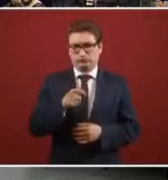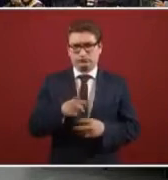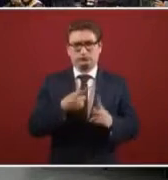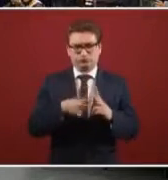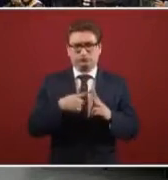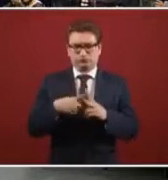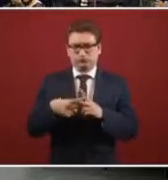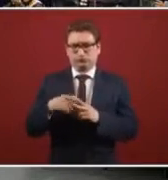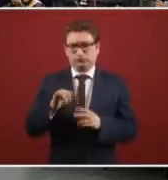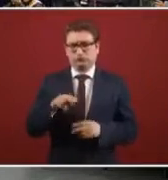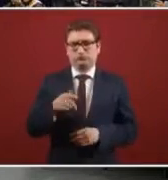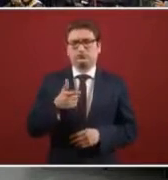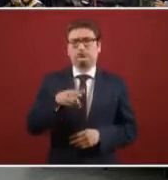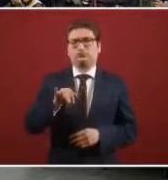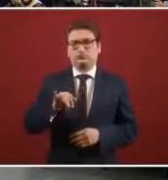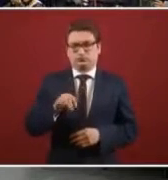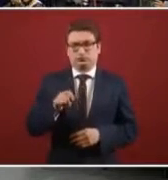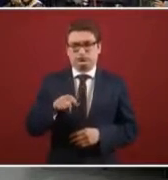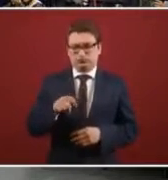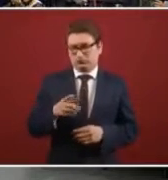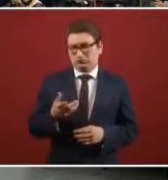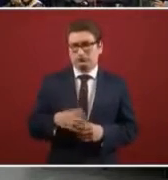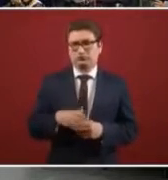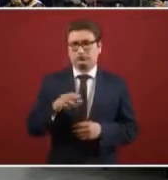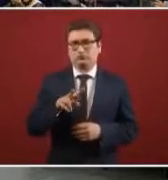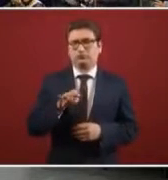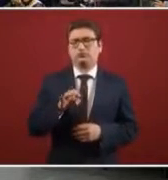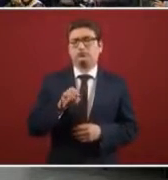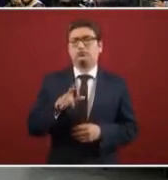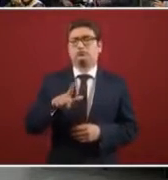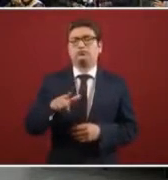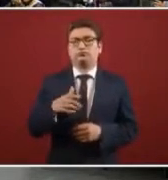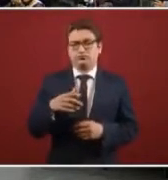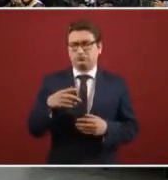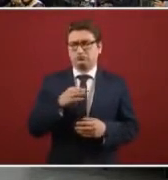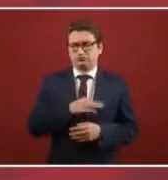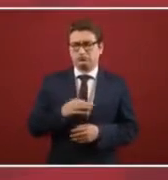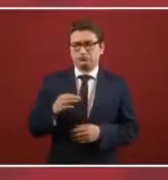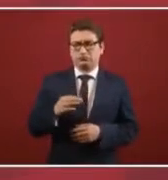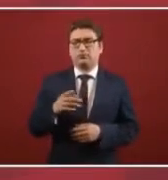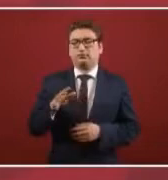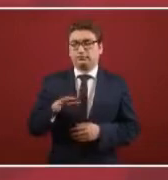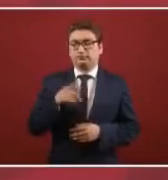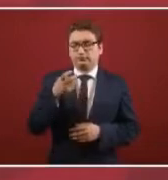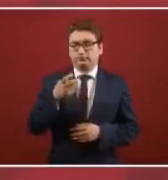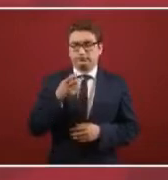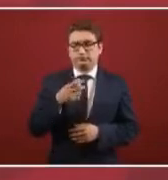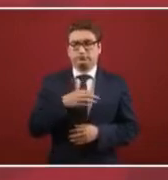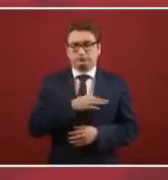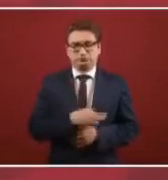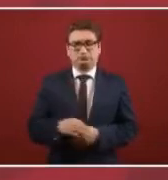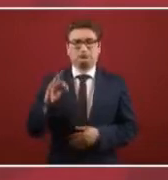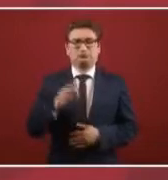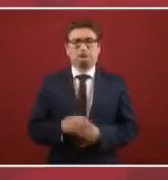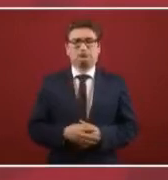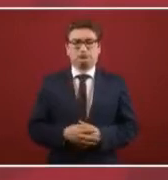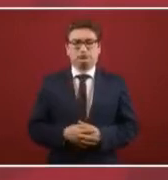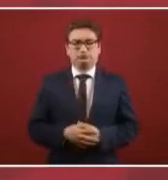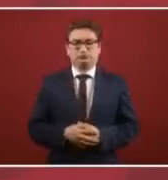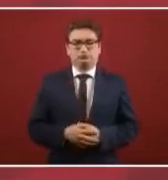Yes, INEGI will now be evaluating Como una the poverty posibilidad, level as a possibility. como una